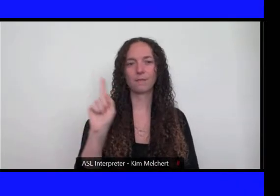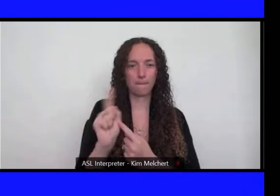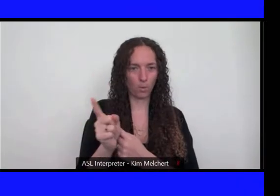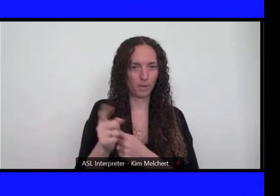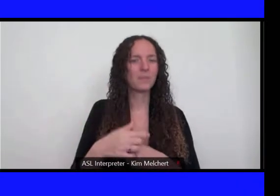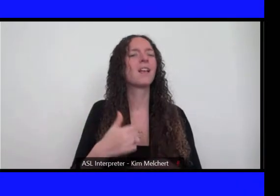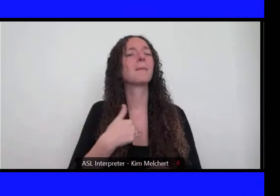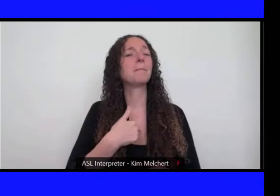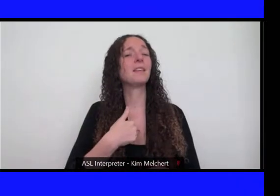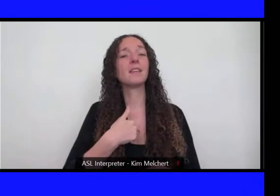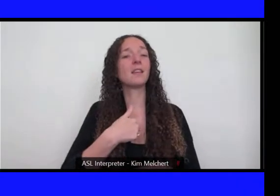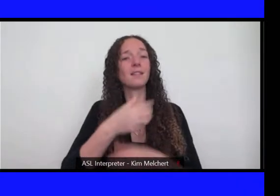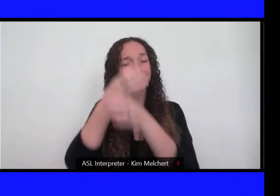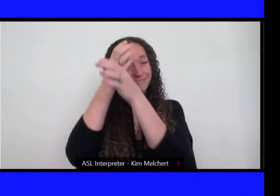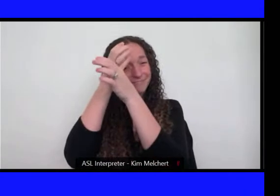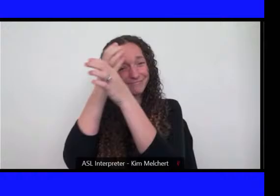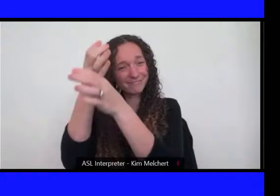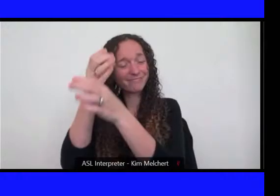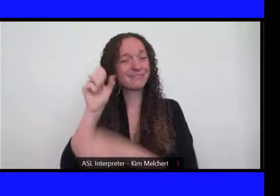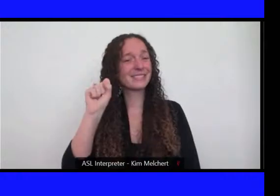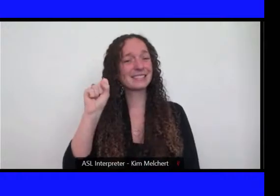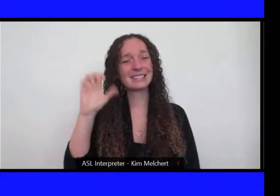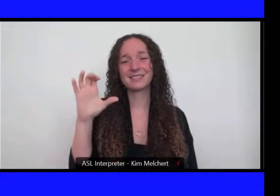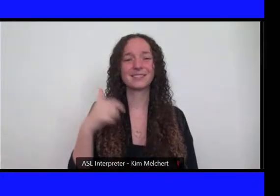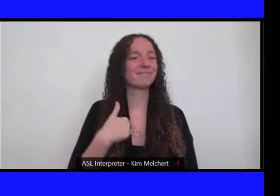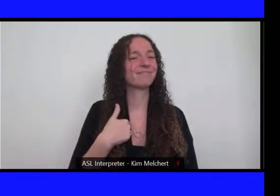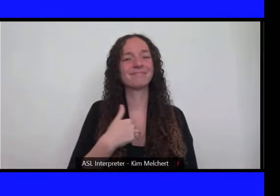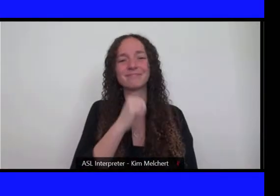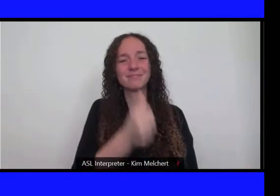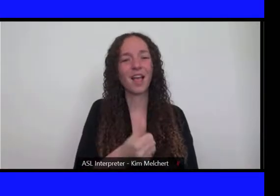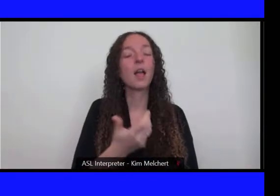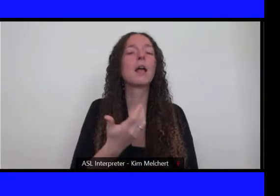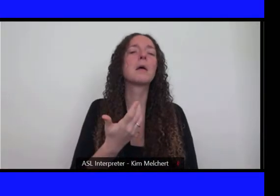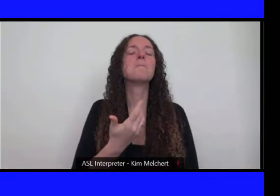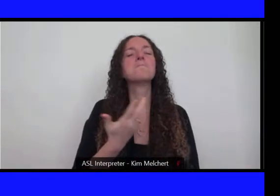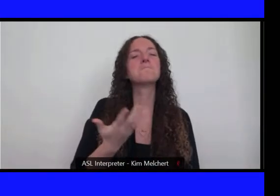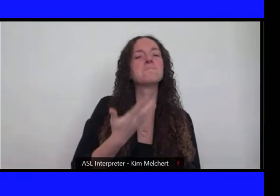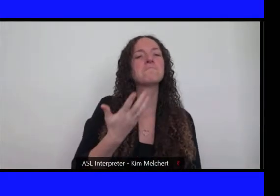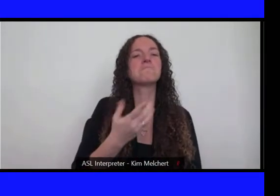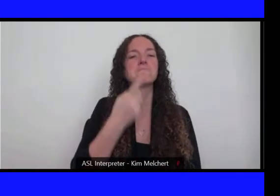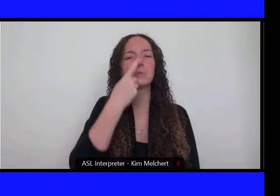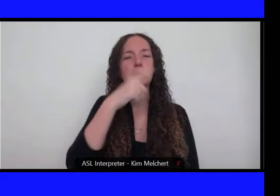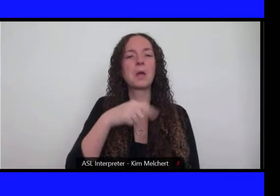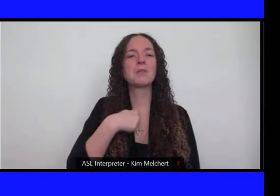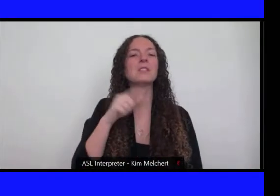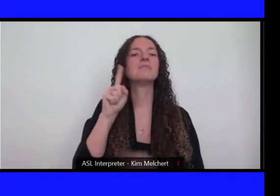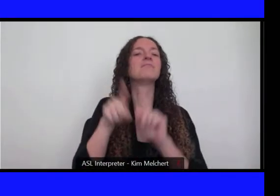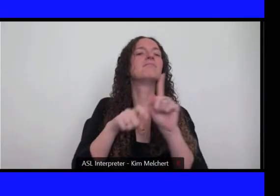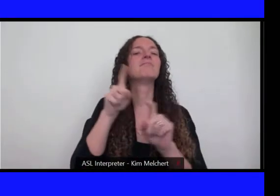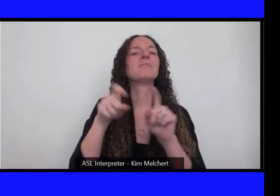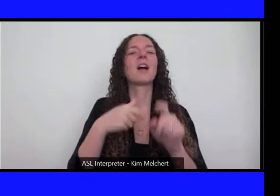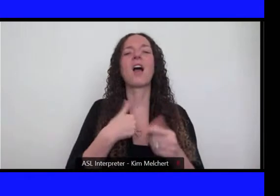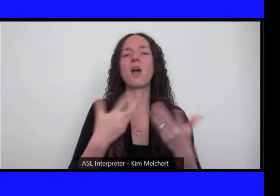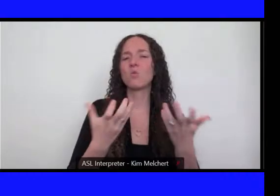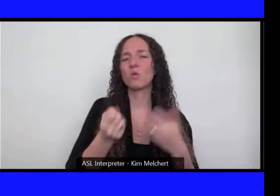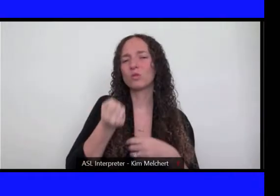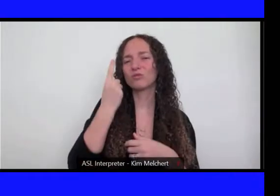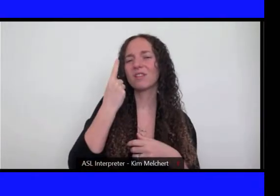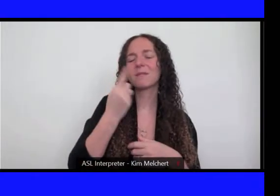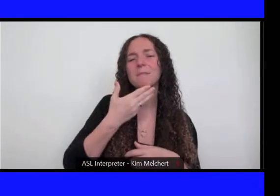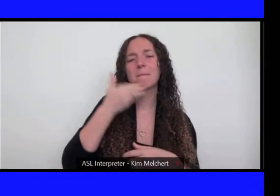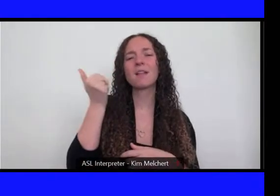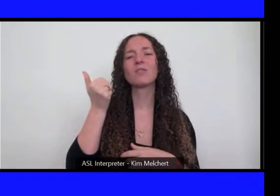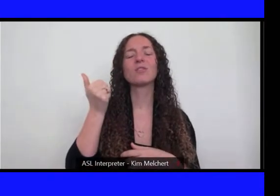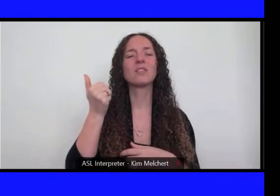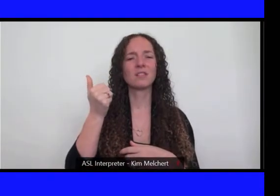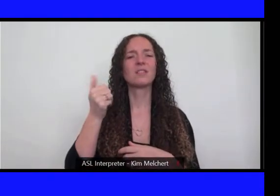genetic illness, and it causes the red blood cells to sickle. They have a different shape, and as they change